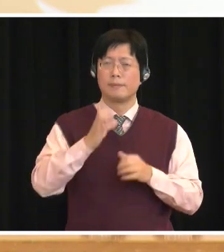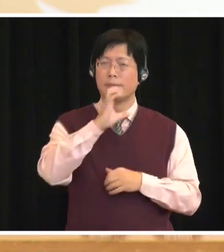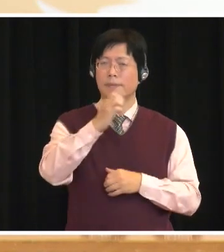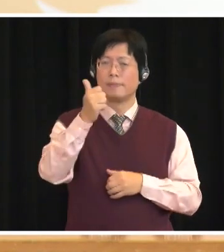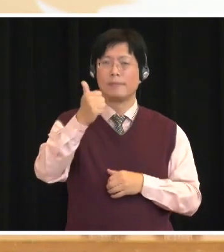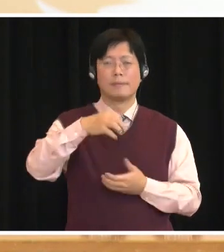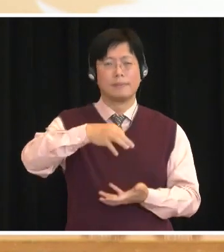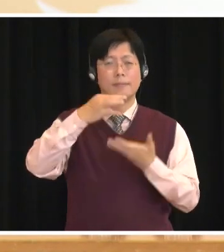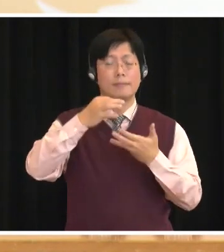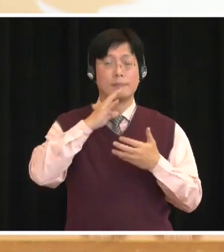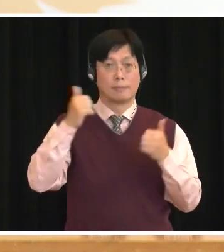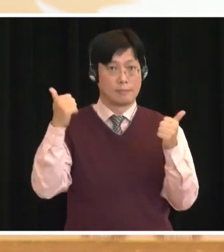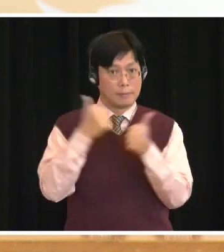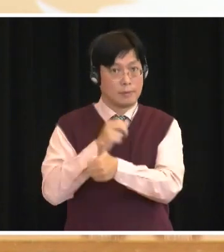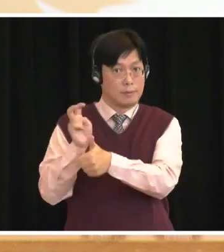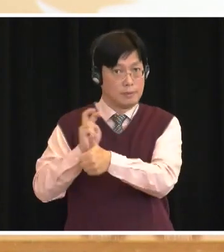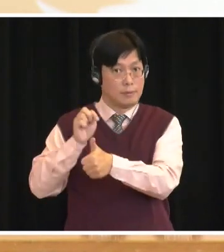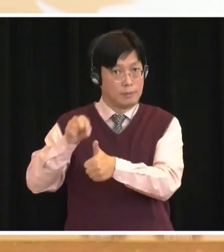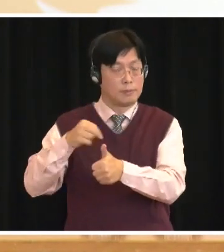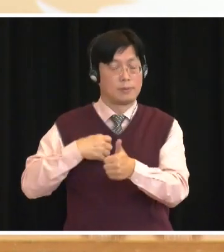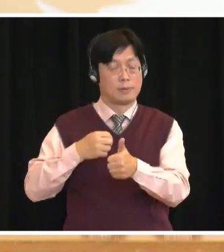but